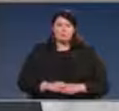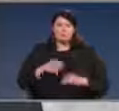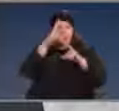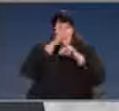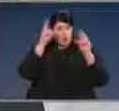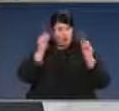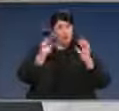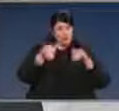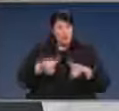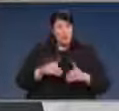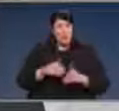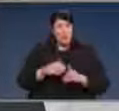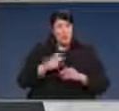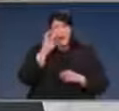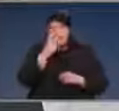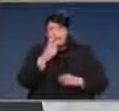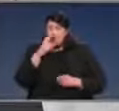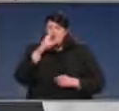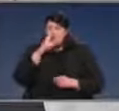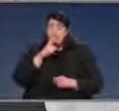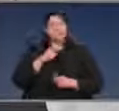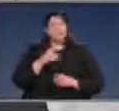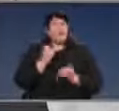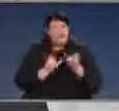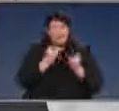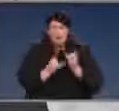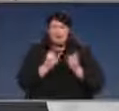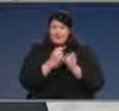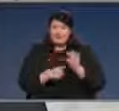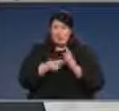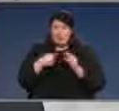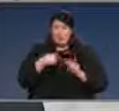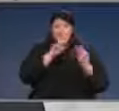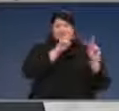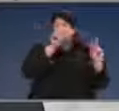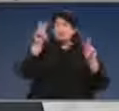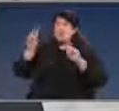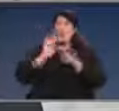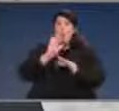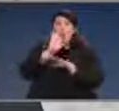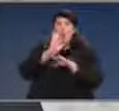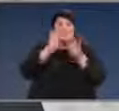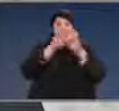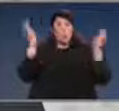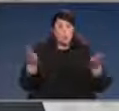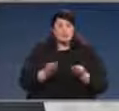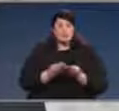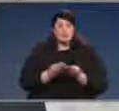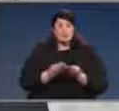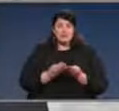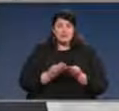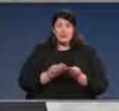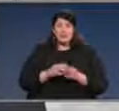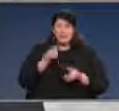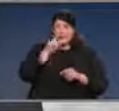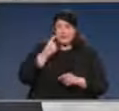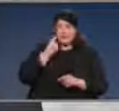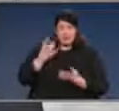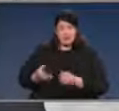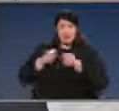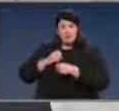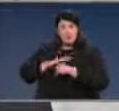that is such a crucial component, and we know from all around the world that our most vulnerable people are our elderly,